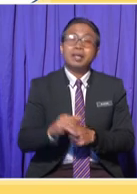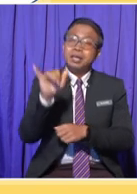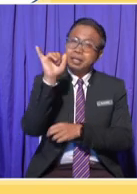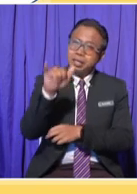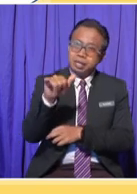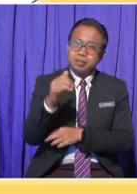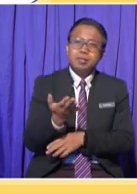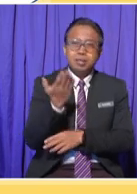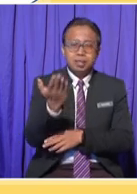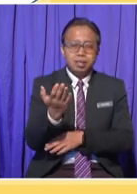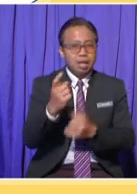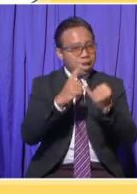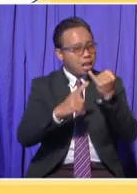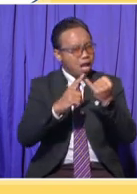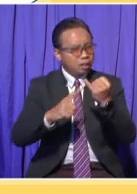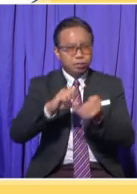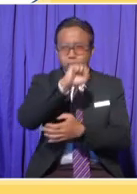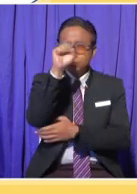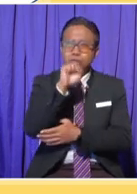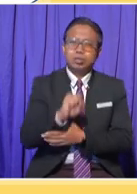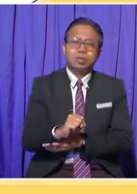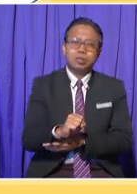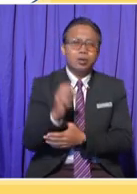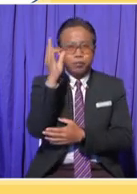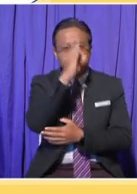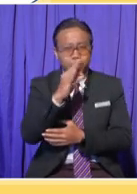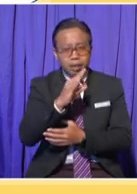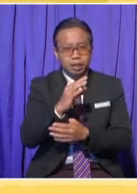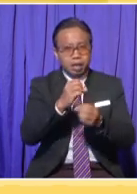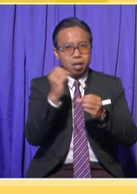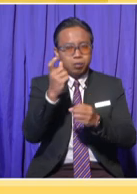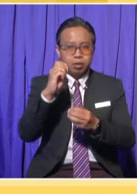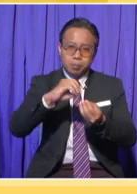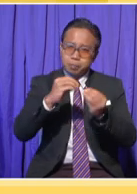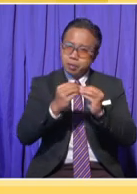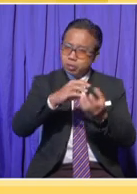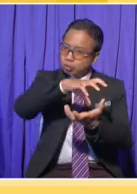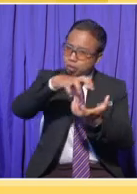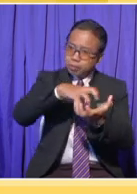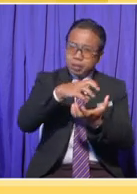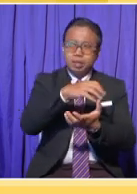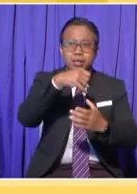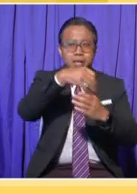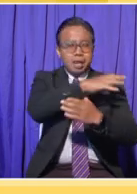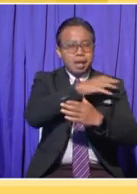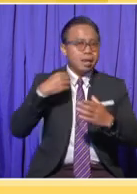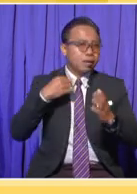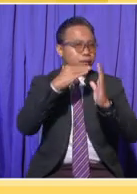Yes, here are the last question. Find out the mixed numbers and improper number.